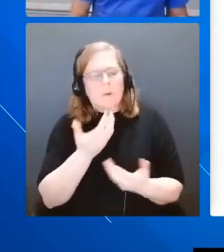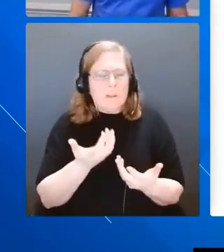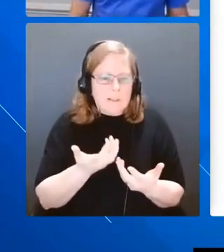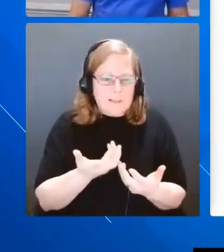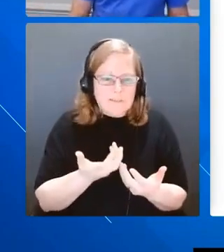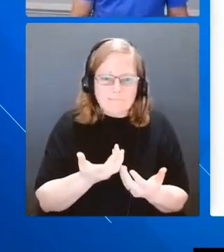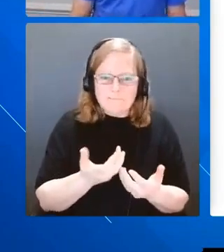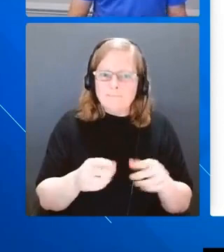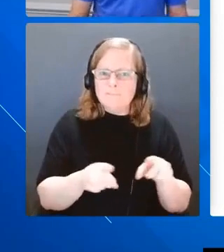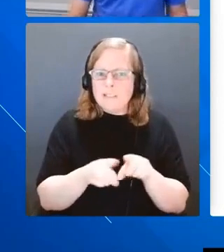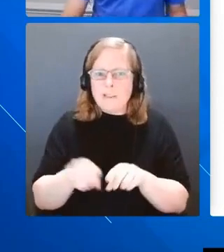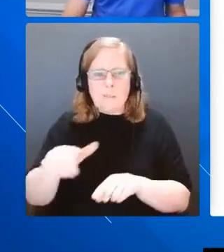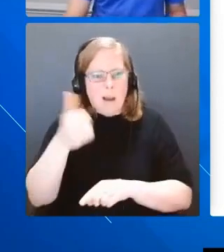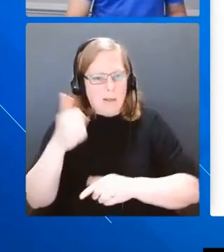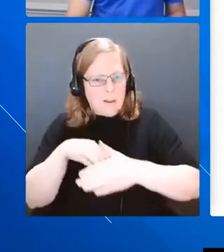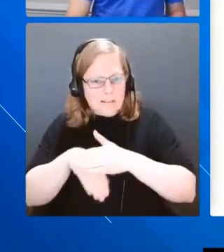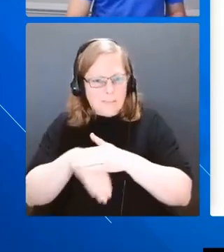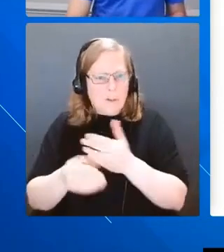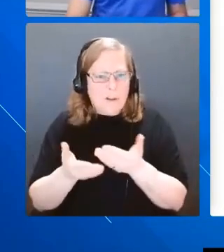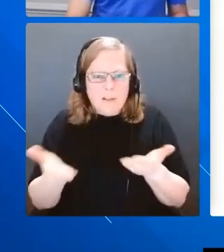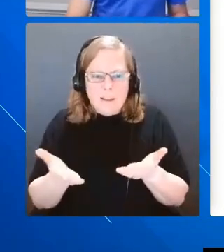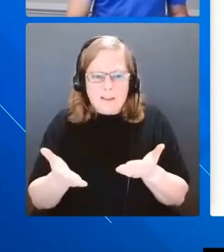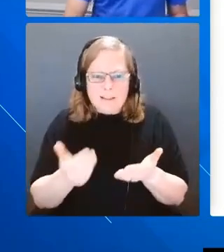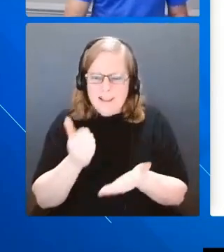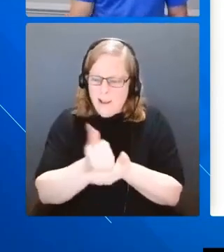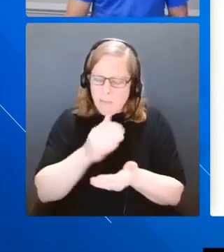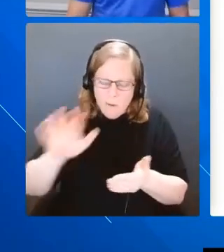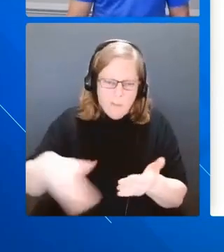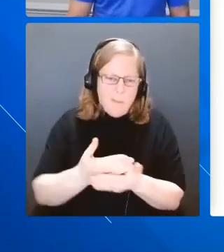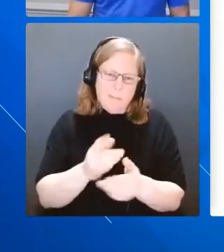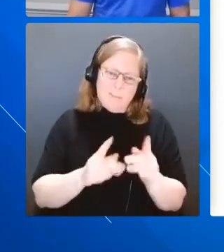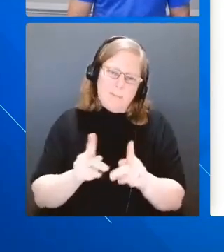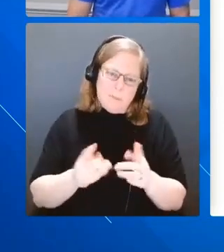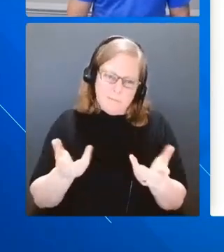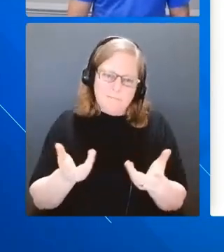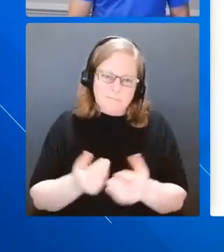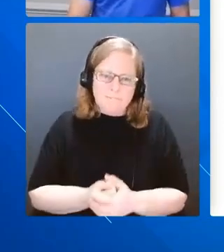other accessibility features, they really do help everybody.